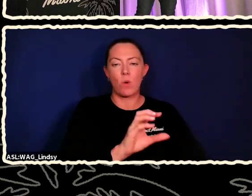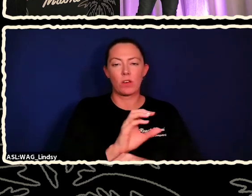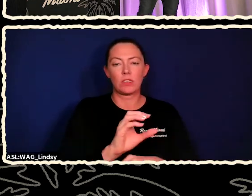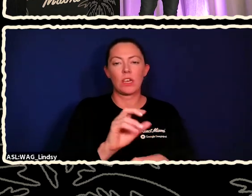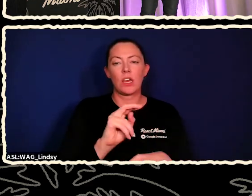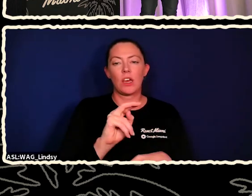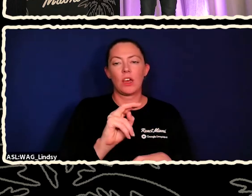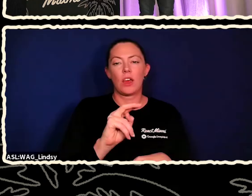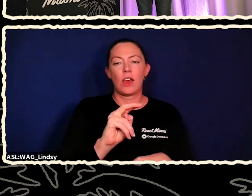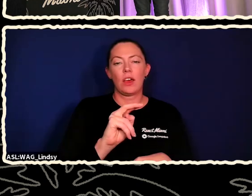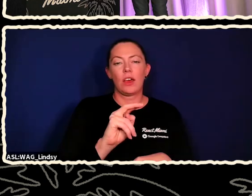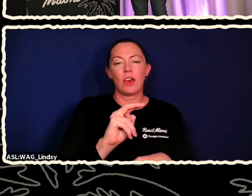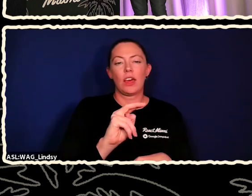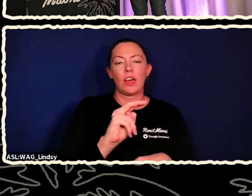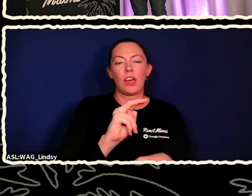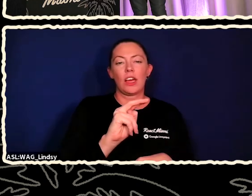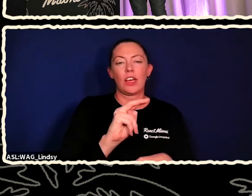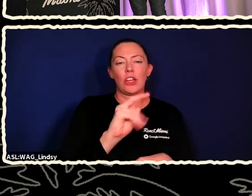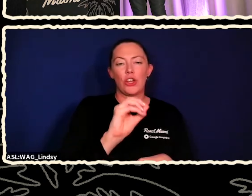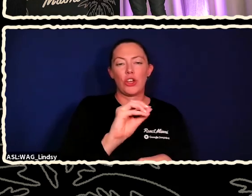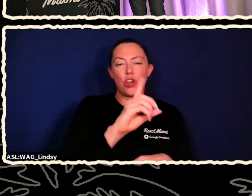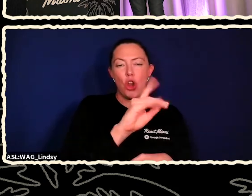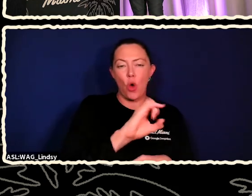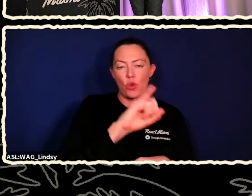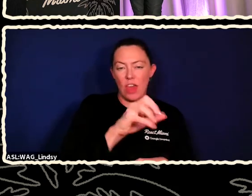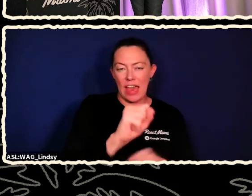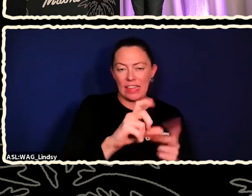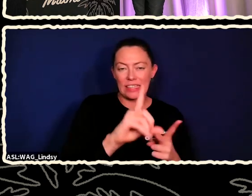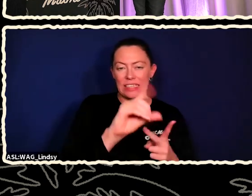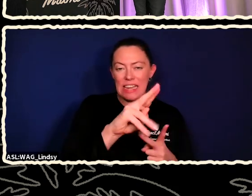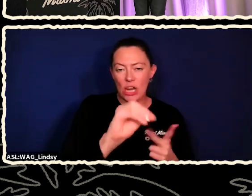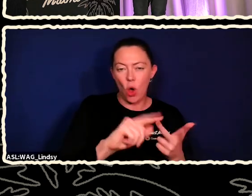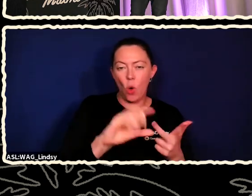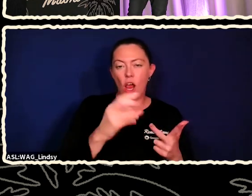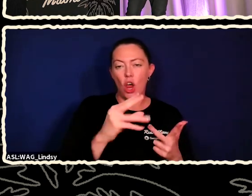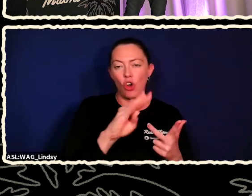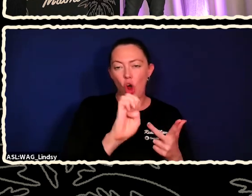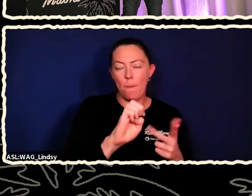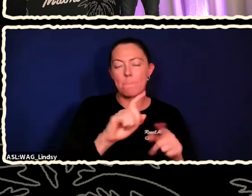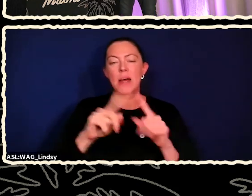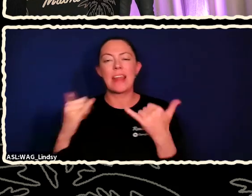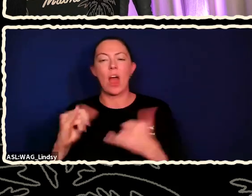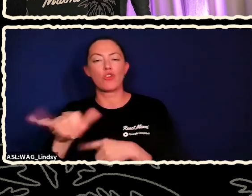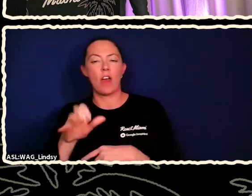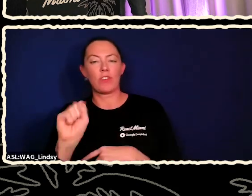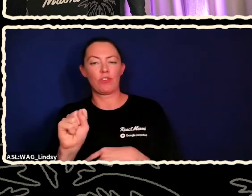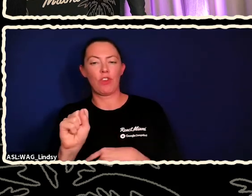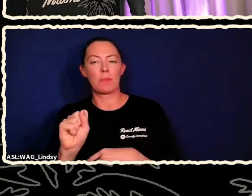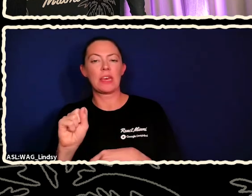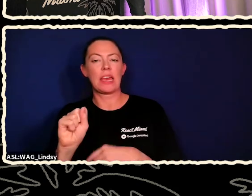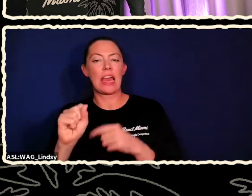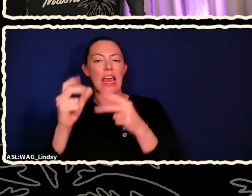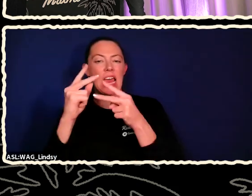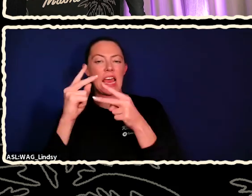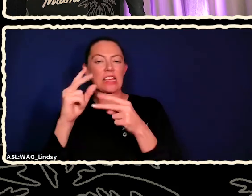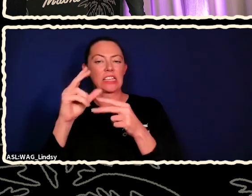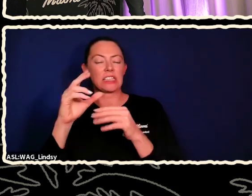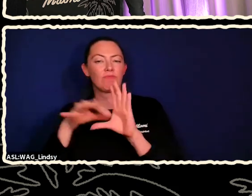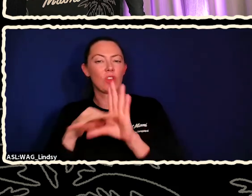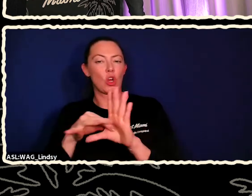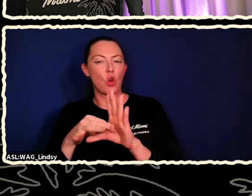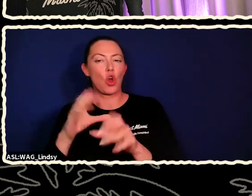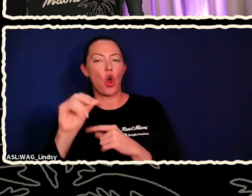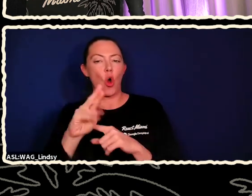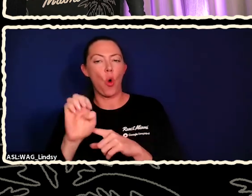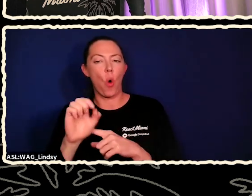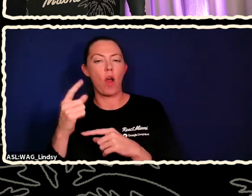Chrome. And JavaScript Core is the engine that powers Safari and Bun. So when I say TypeScript performance, I'm talking about how long it takes to check